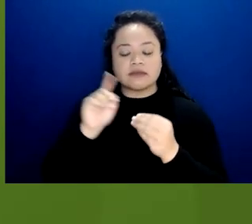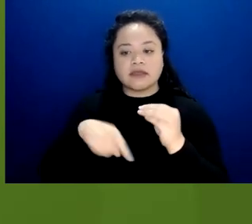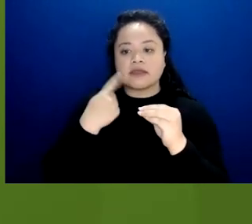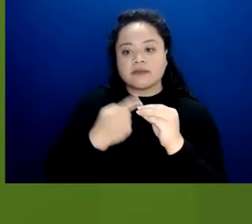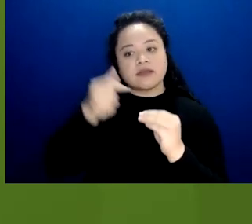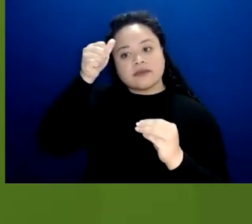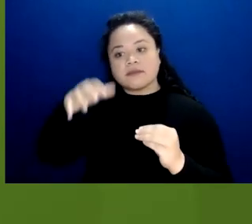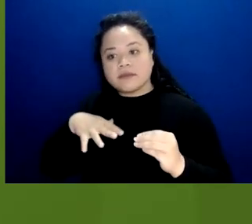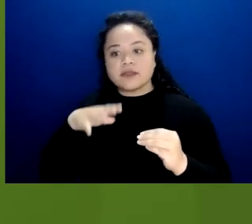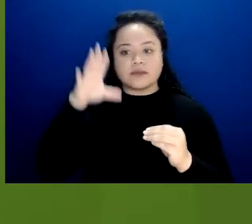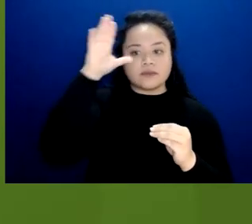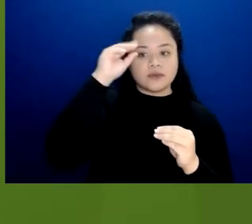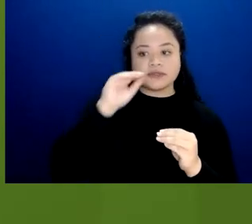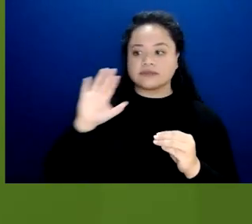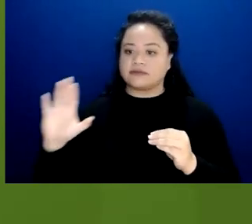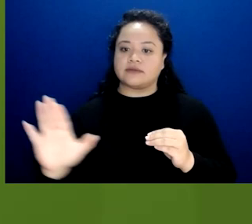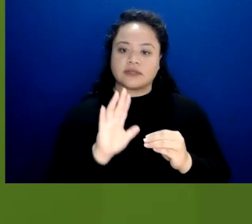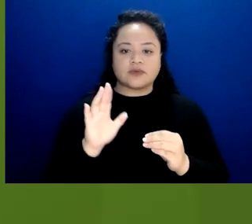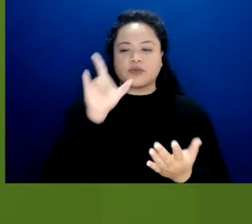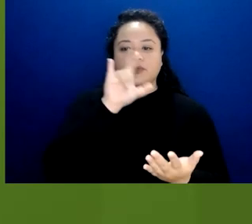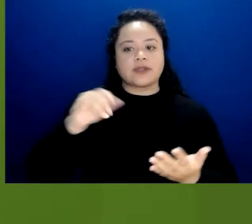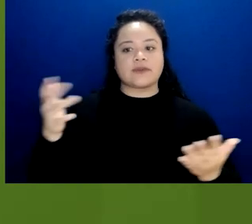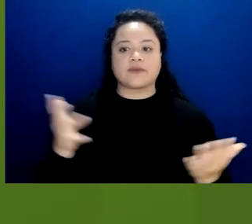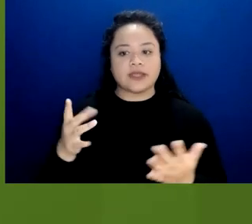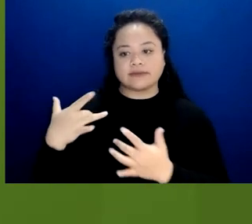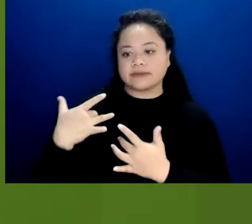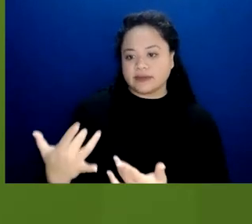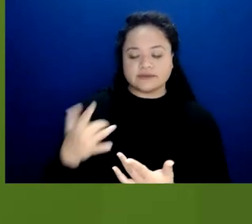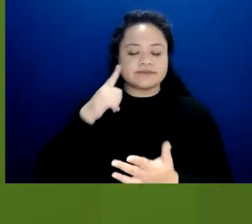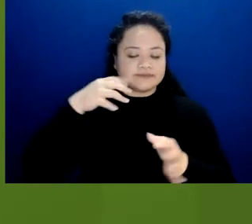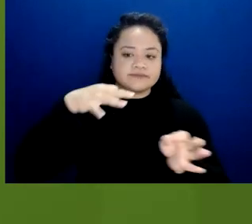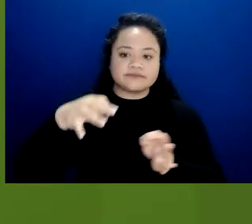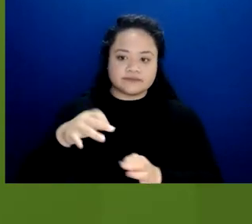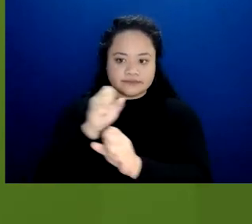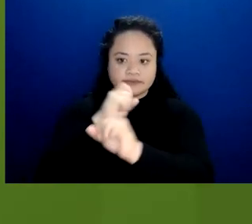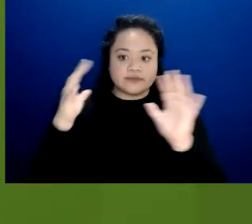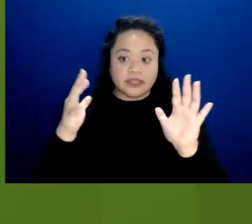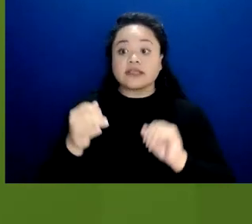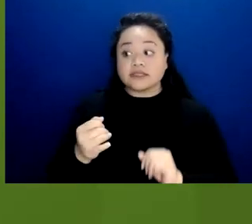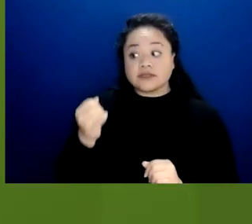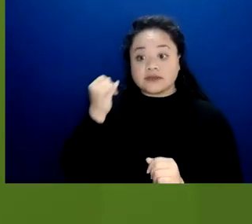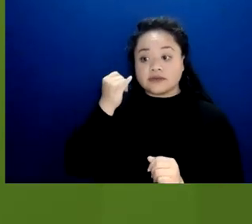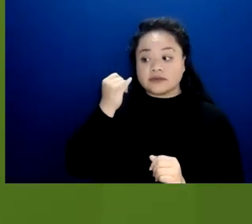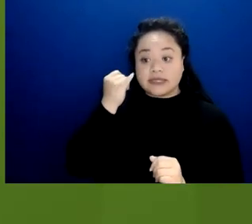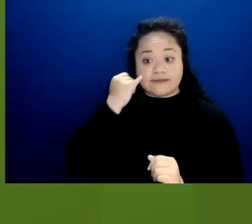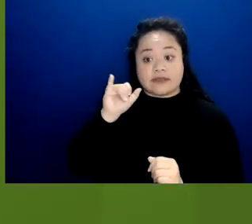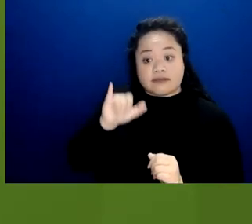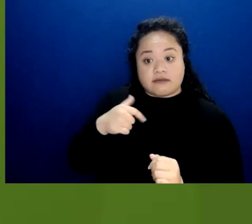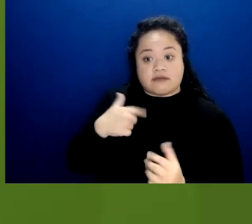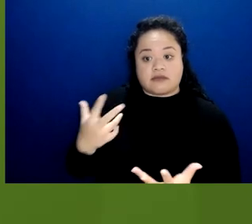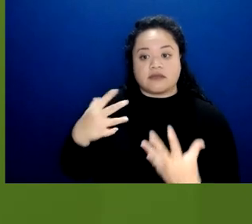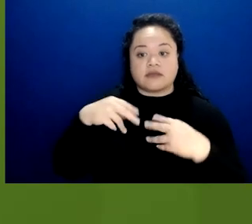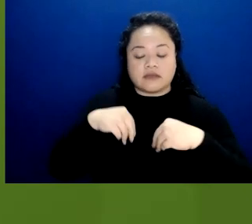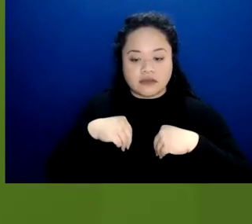I think if we're not doing that, then we're still creating those same boxes, and we're not being as open to the full breadth of experience that